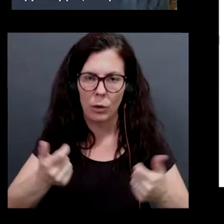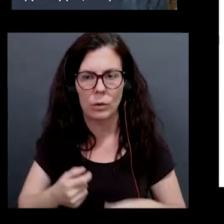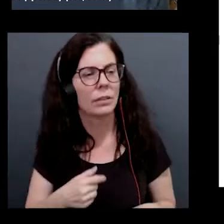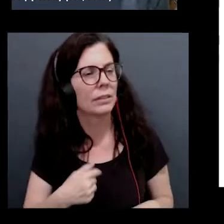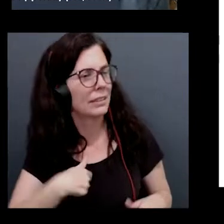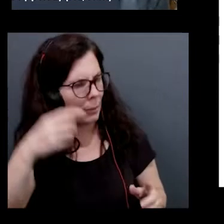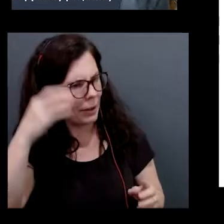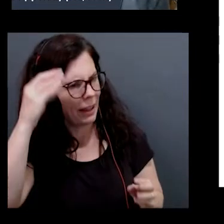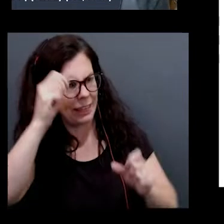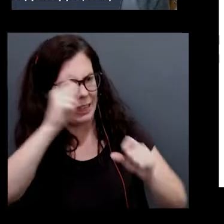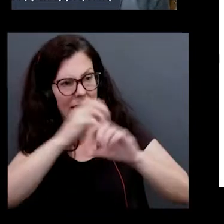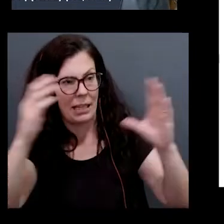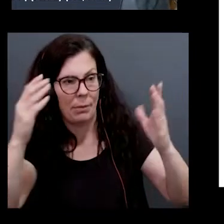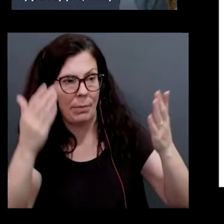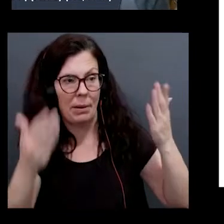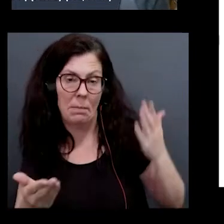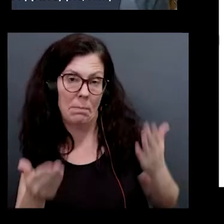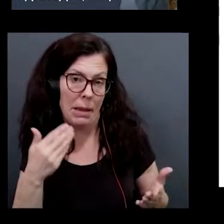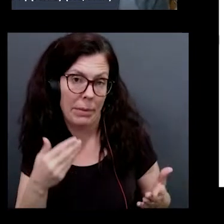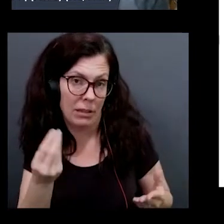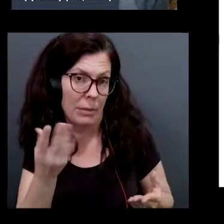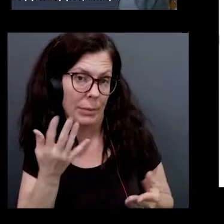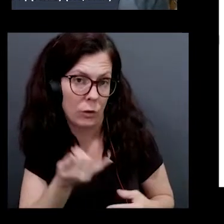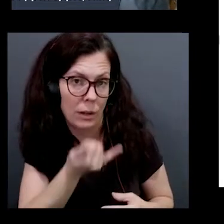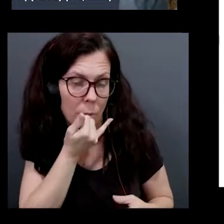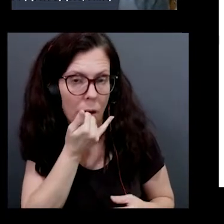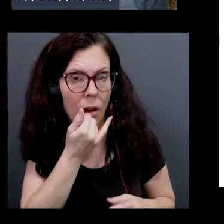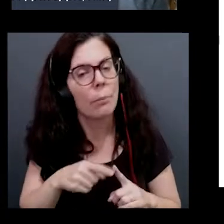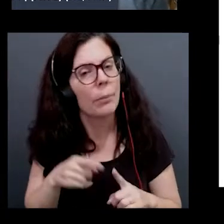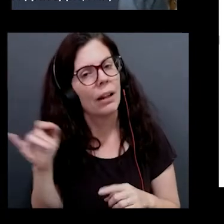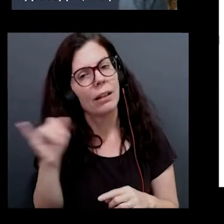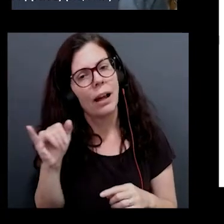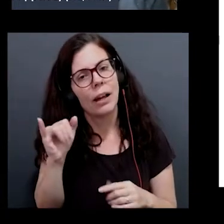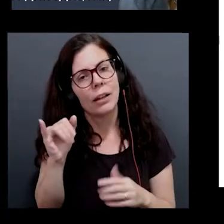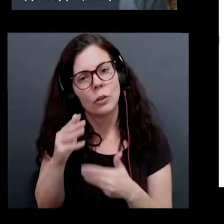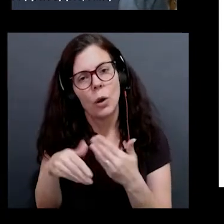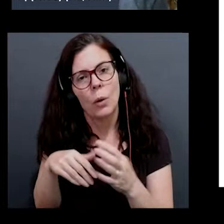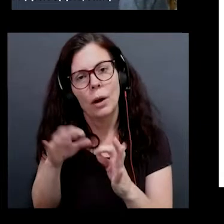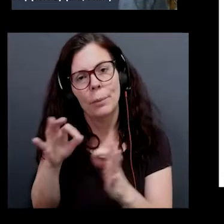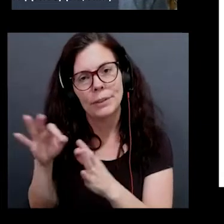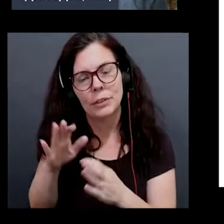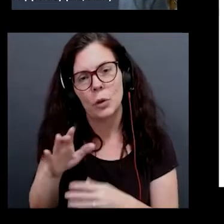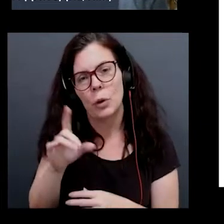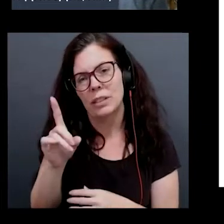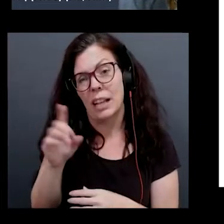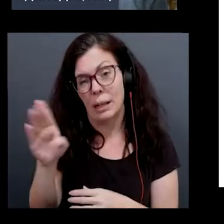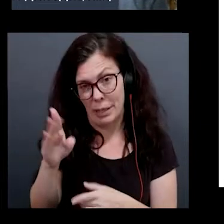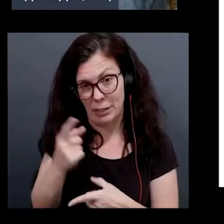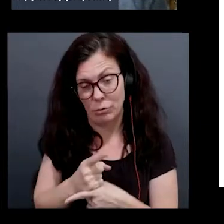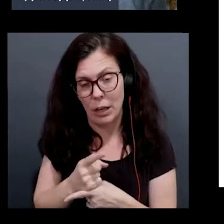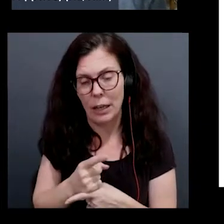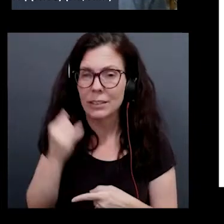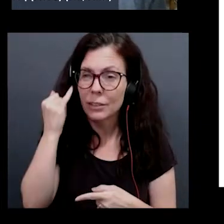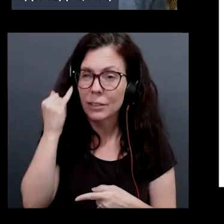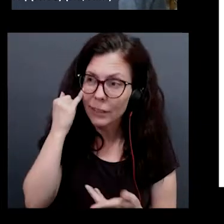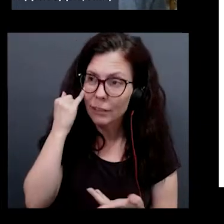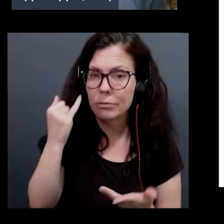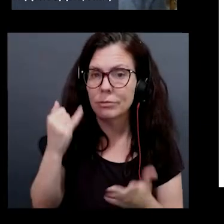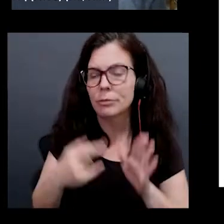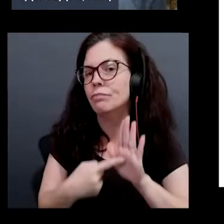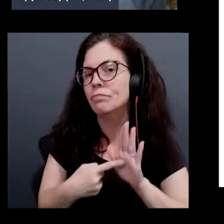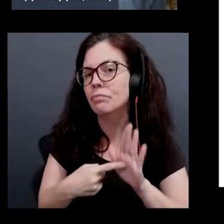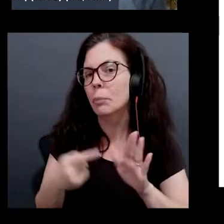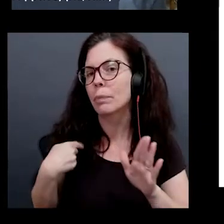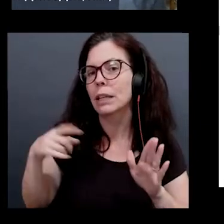maybe correct me if I'm wrong, it's kind of like going in and optimizing your database in a way, right? Like if you have a database column